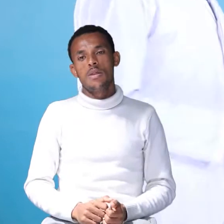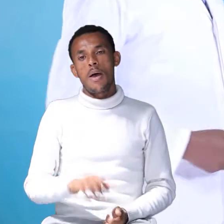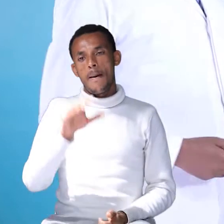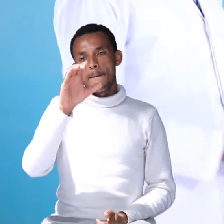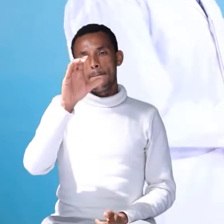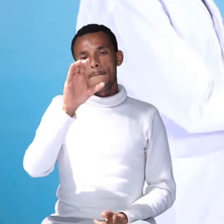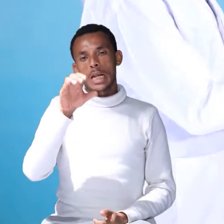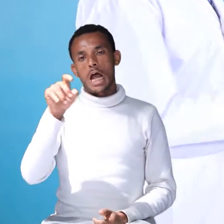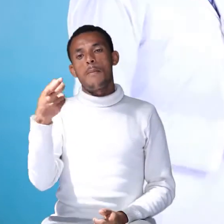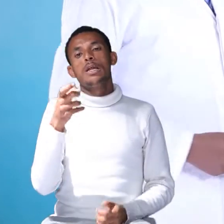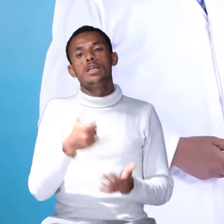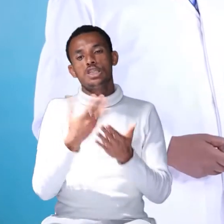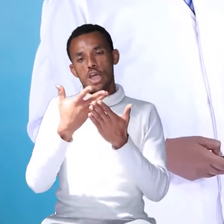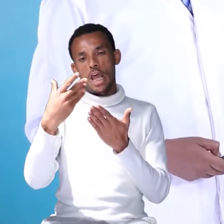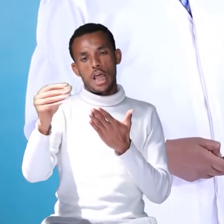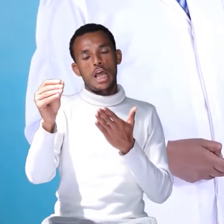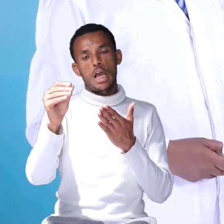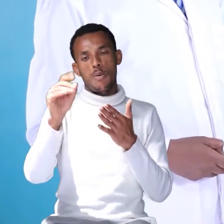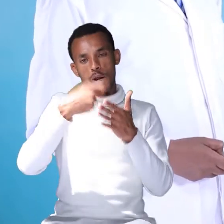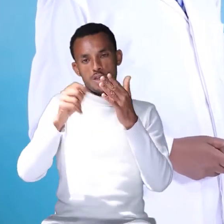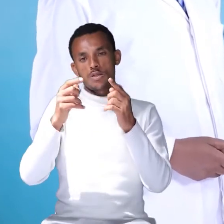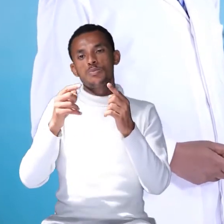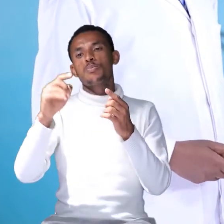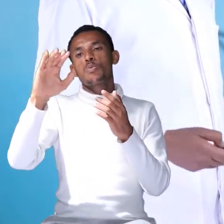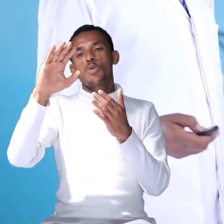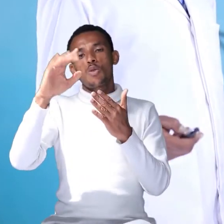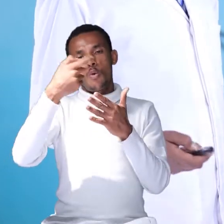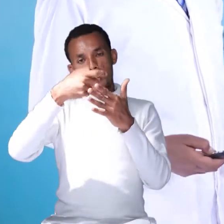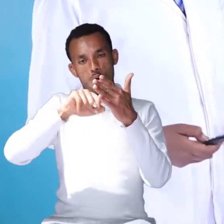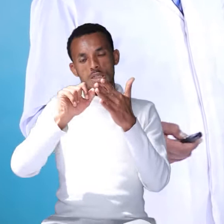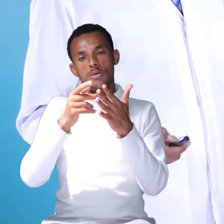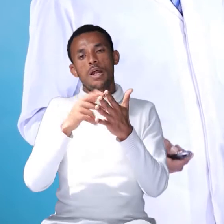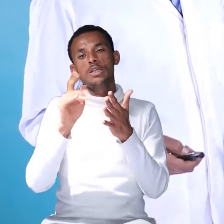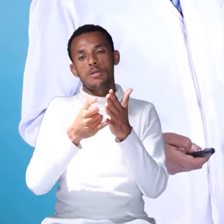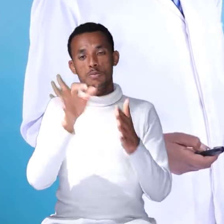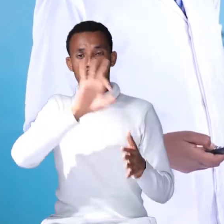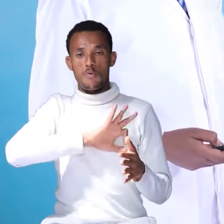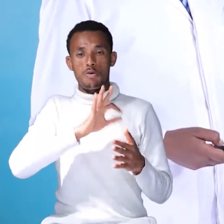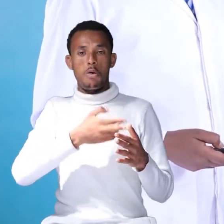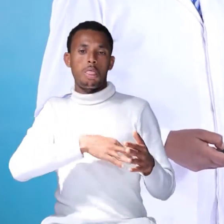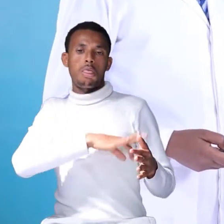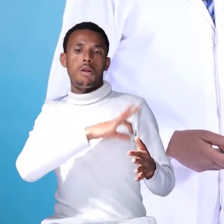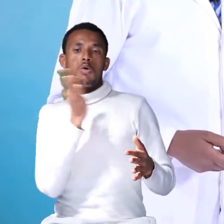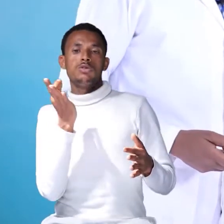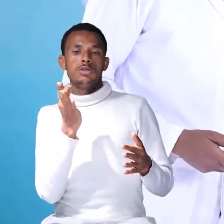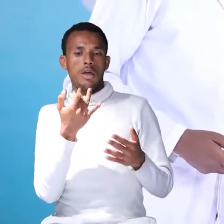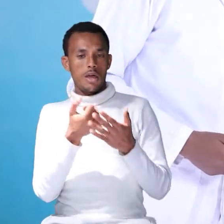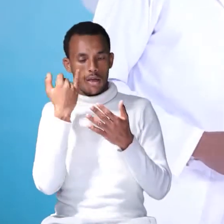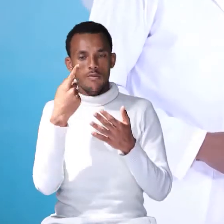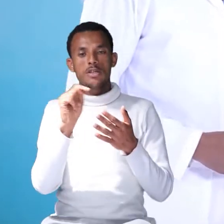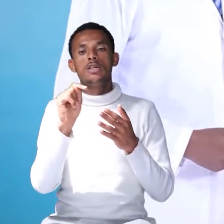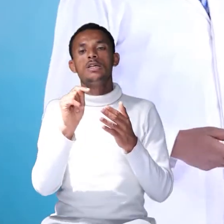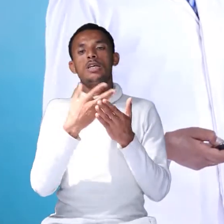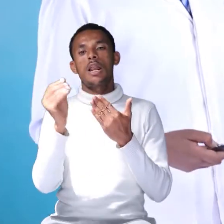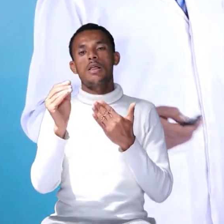Markup. Markup, it is selling price minus cost price. It may be profit or loss. If the selling price is greater